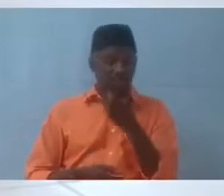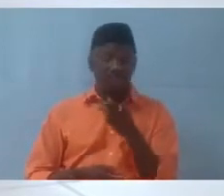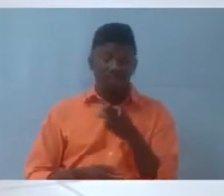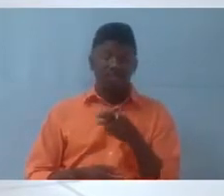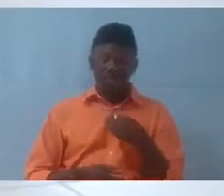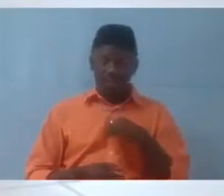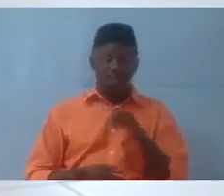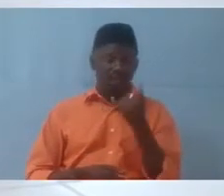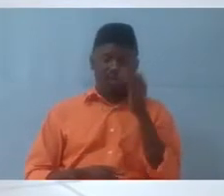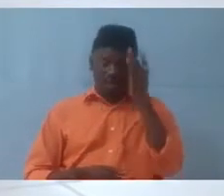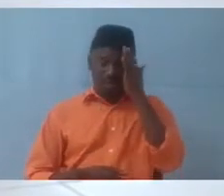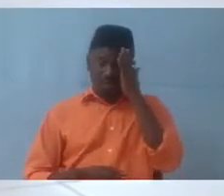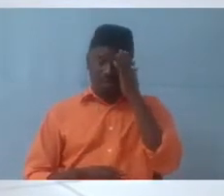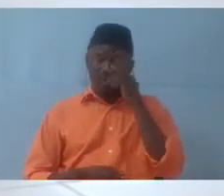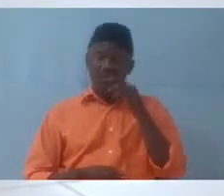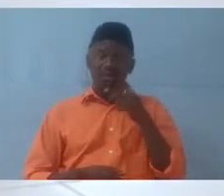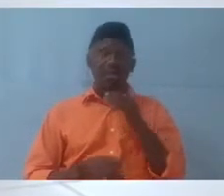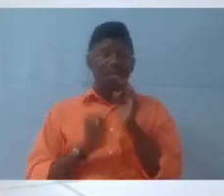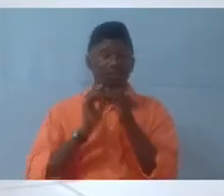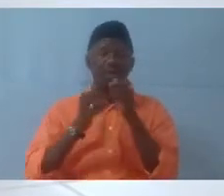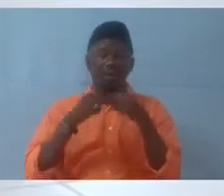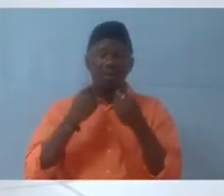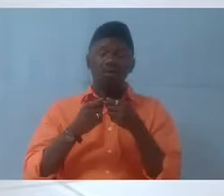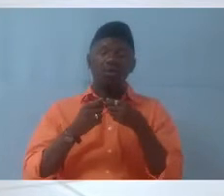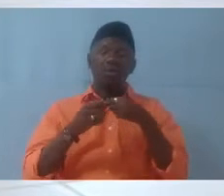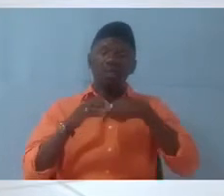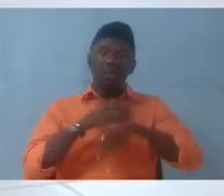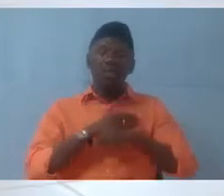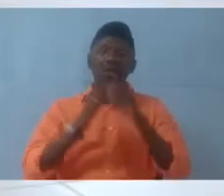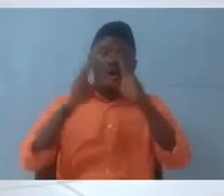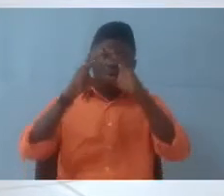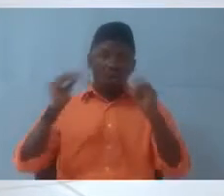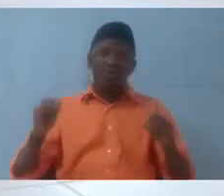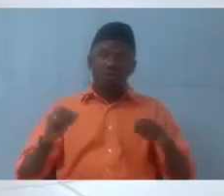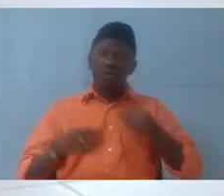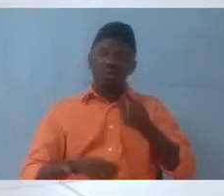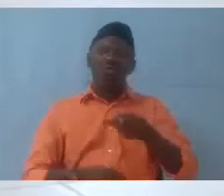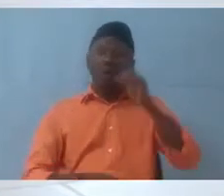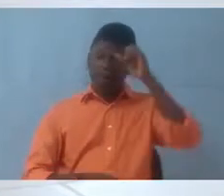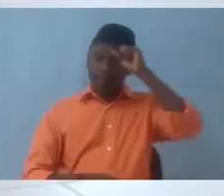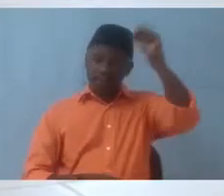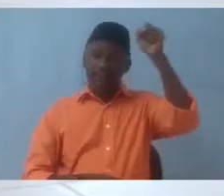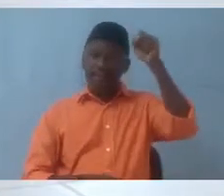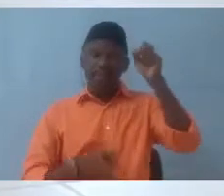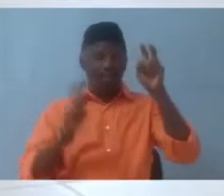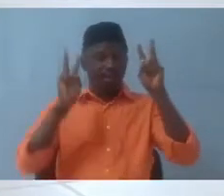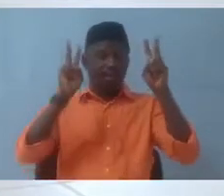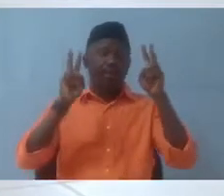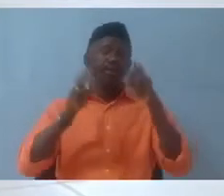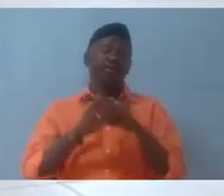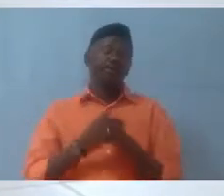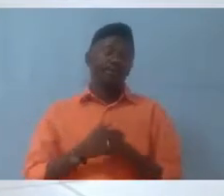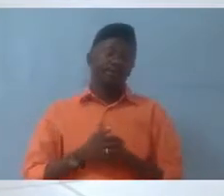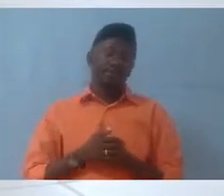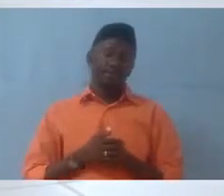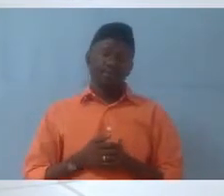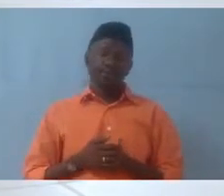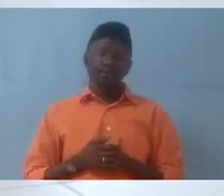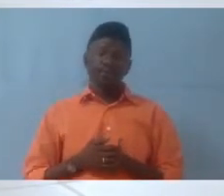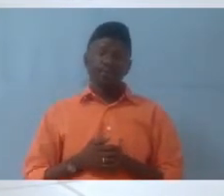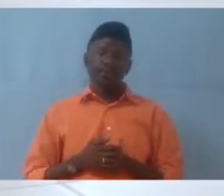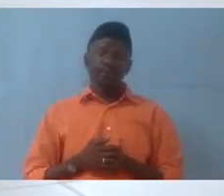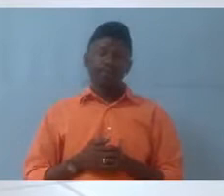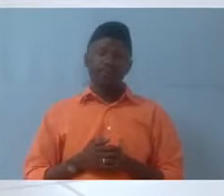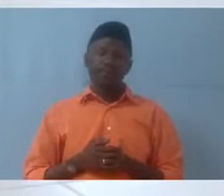assume that he was referring to the office of the president. Waaw bim waxé lolu day yal ci la ñott rek né comme office du président bi la don di laay